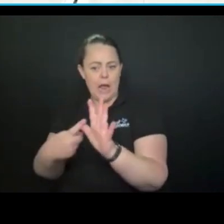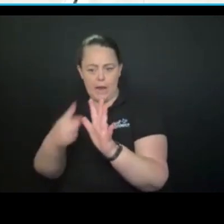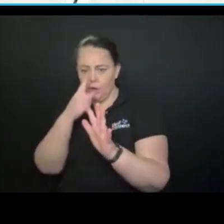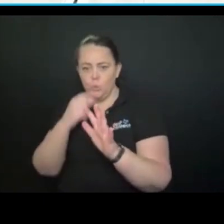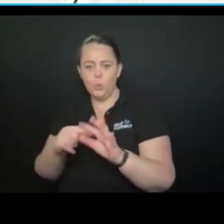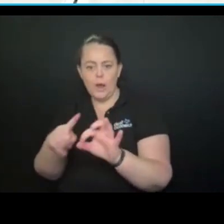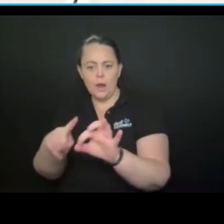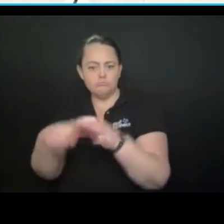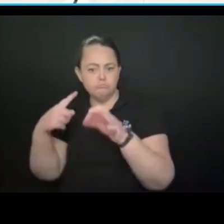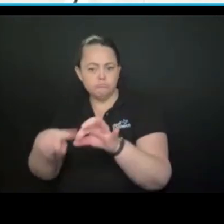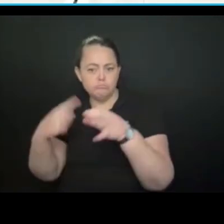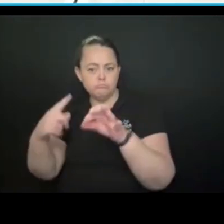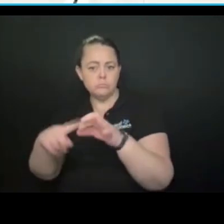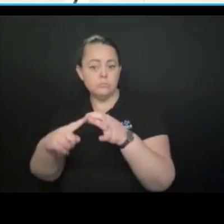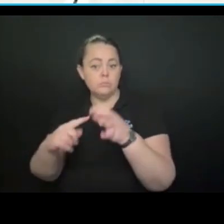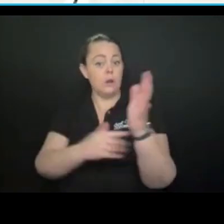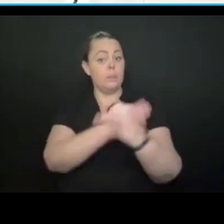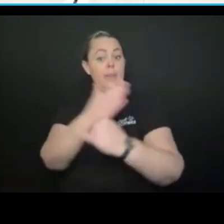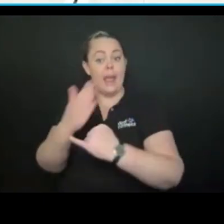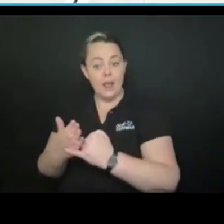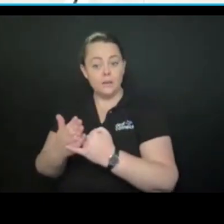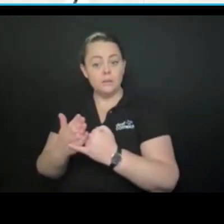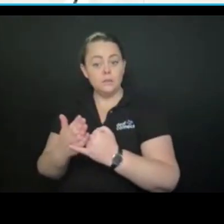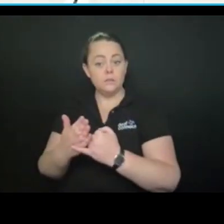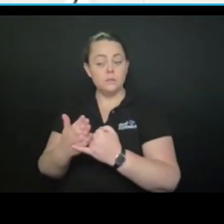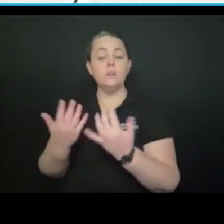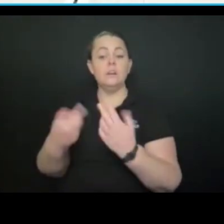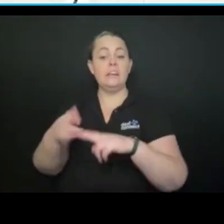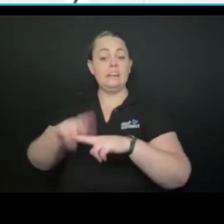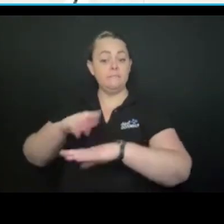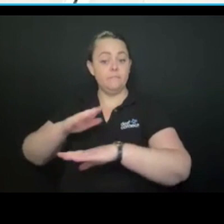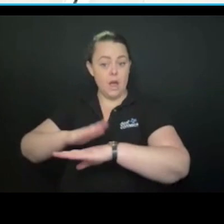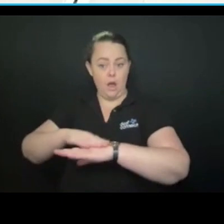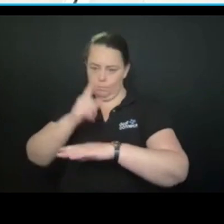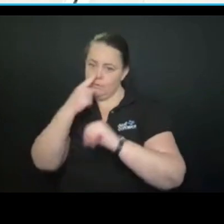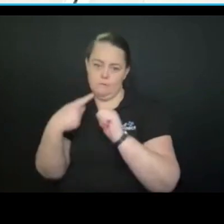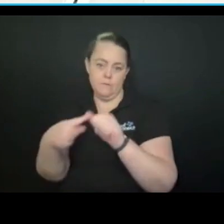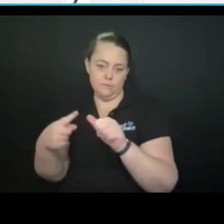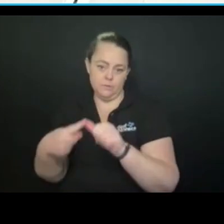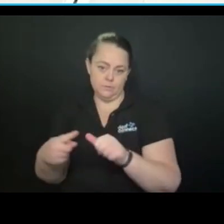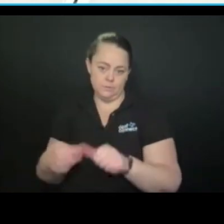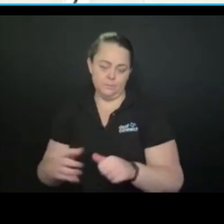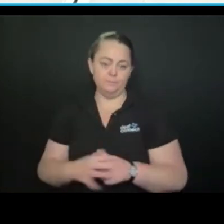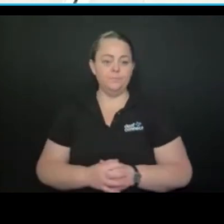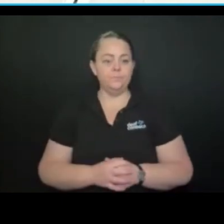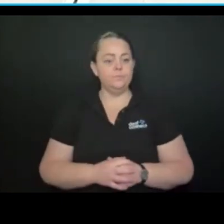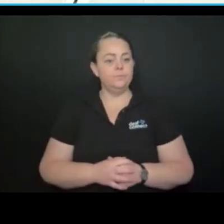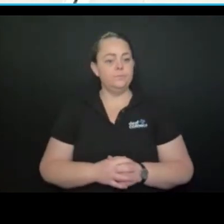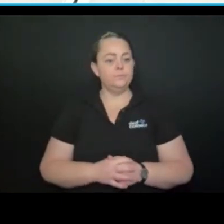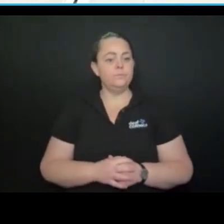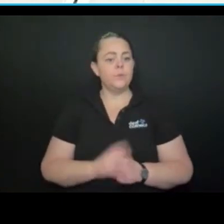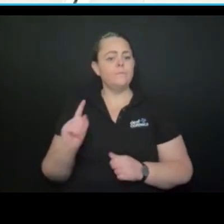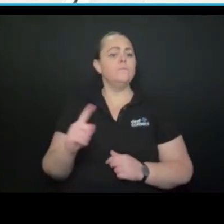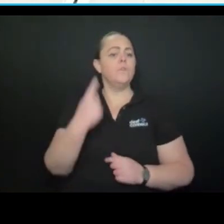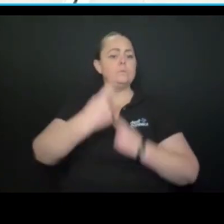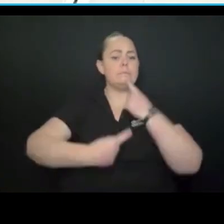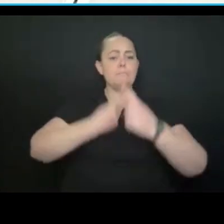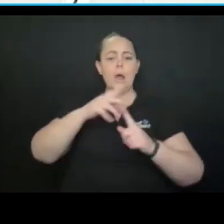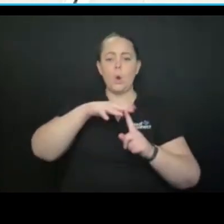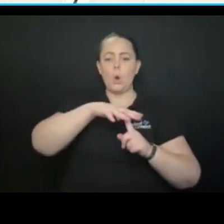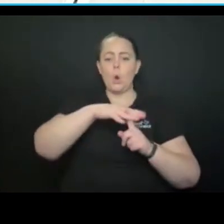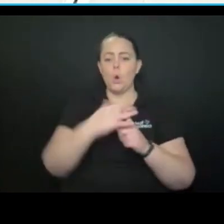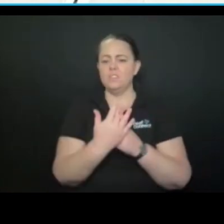those. So again, just before we get into the actual quality indicators, I did want to outline some context to you, why these